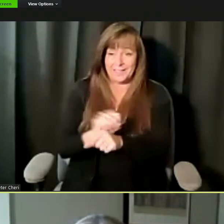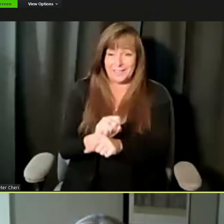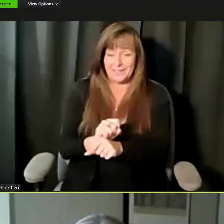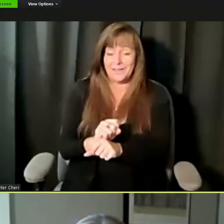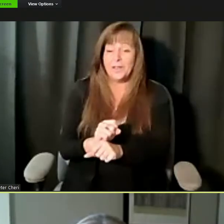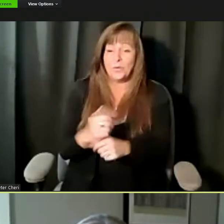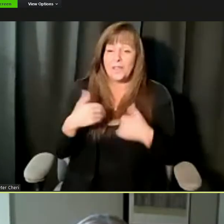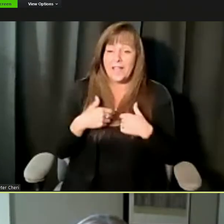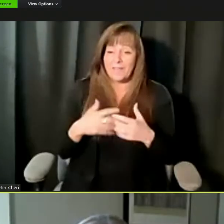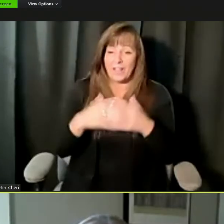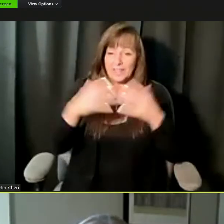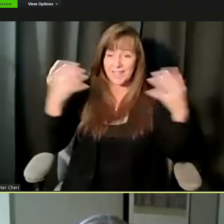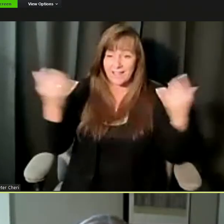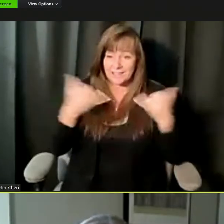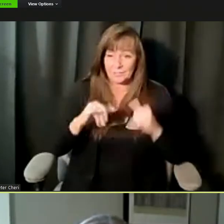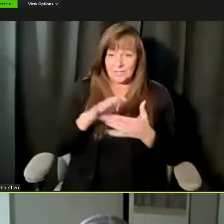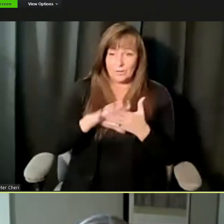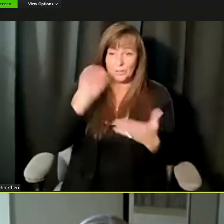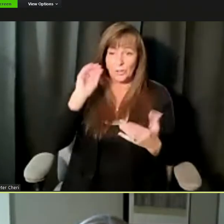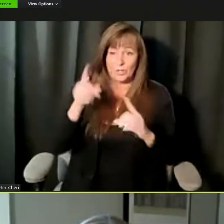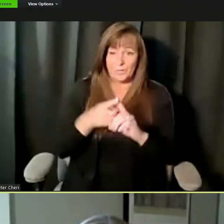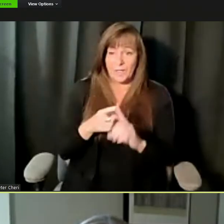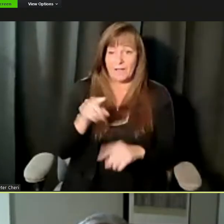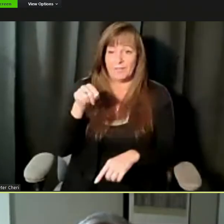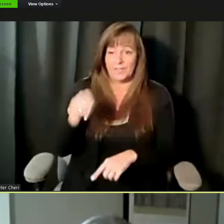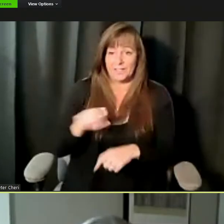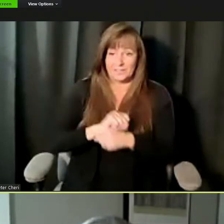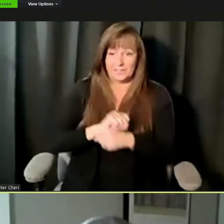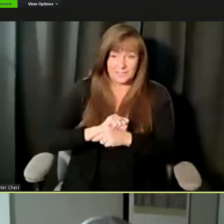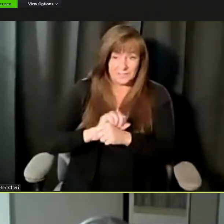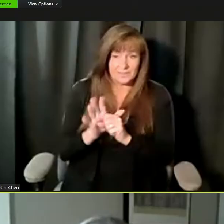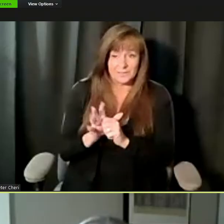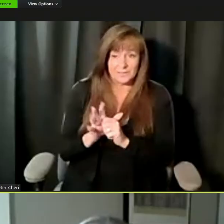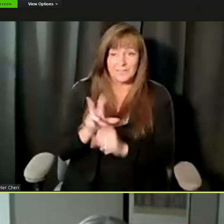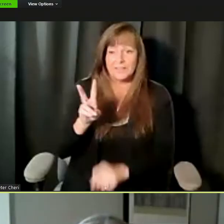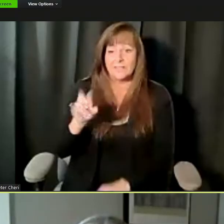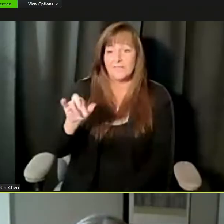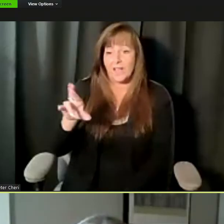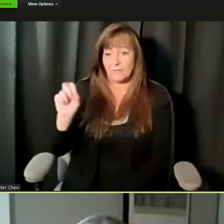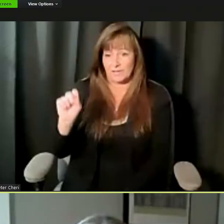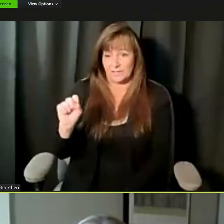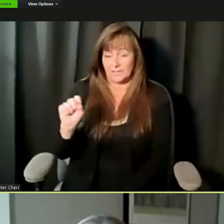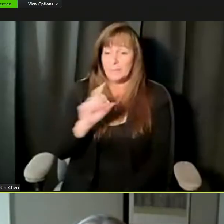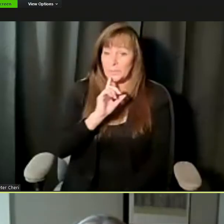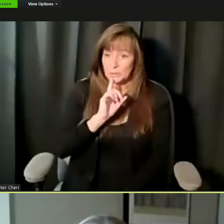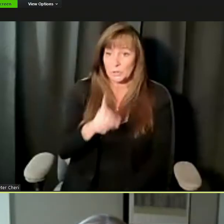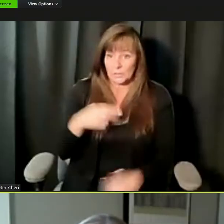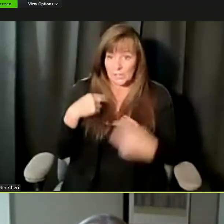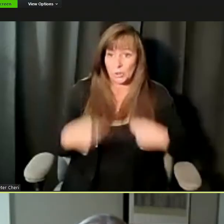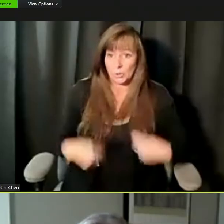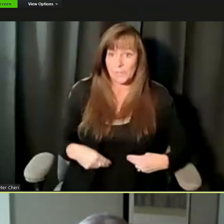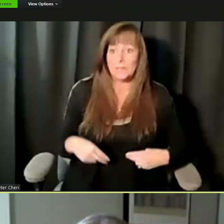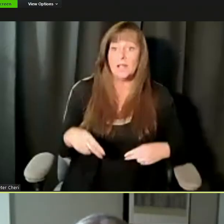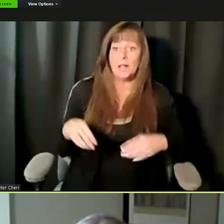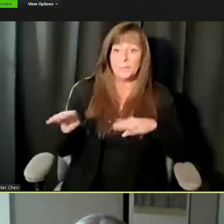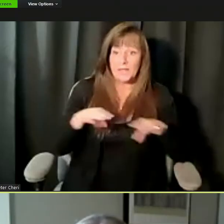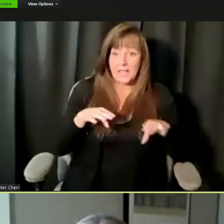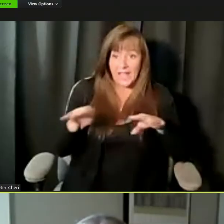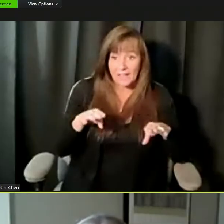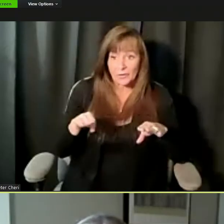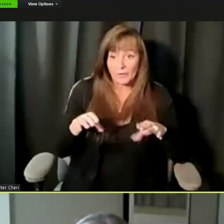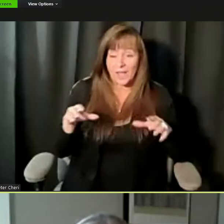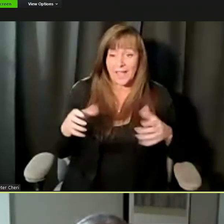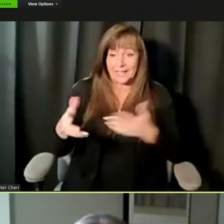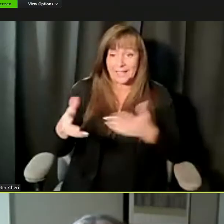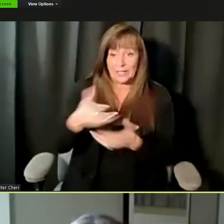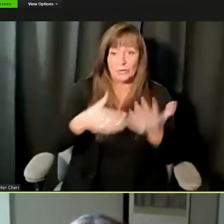this virus. Certainly human behavior and human interaction is a major driver of transmission, but there probably are other